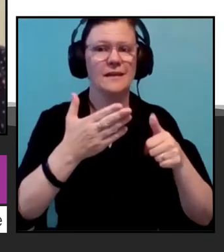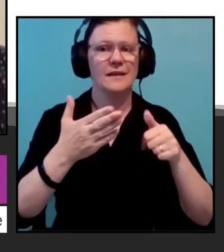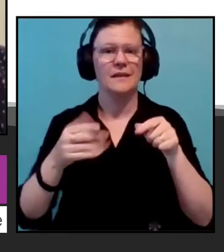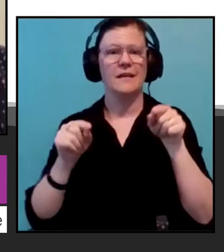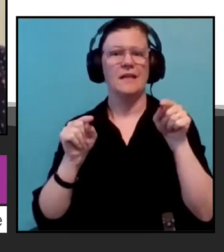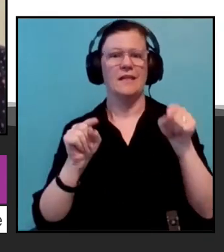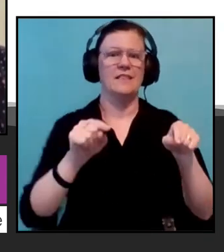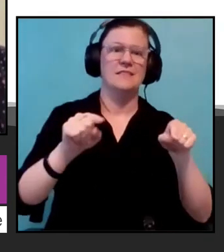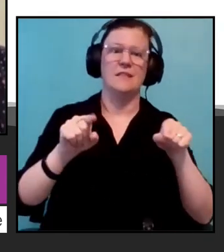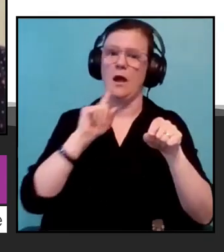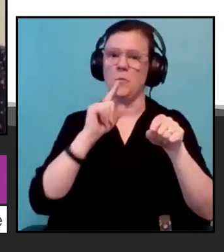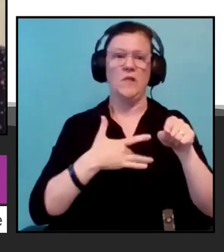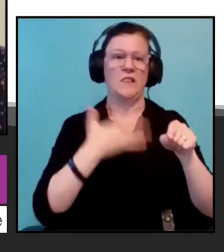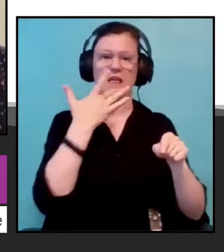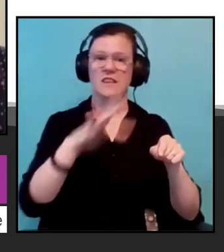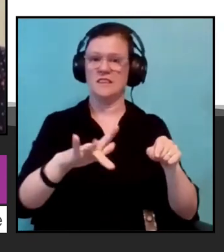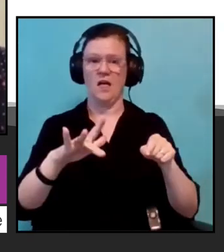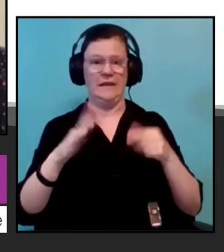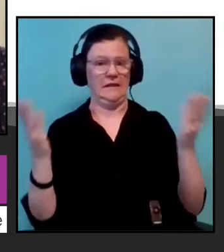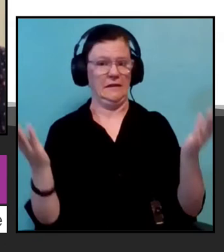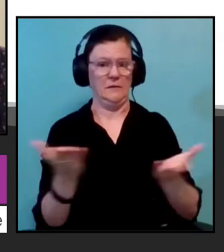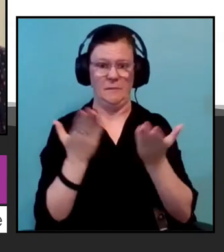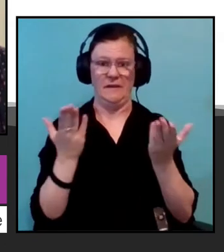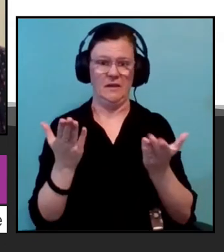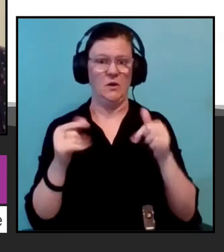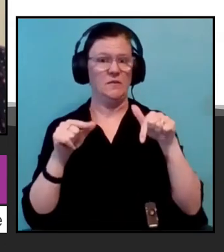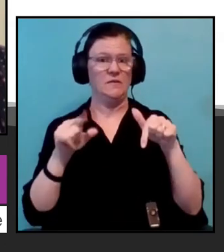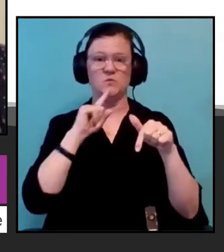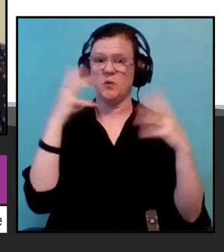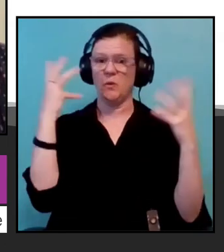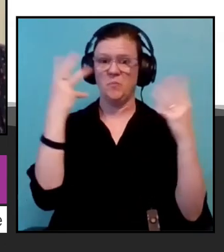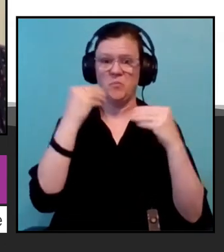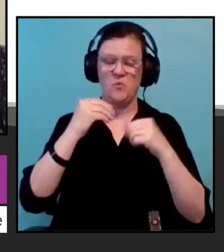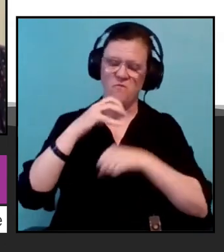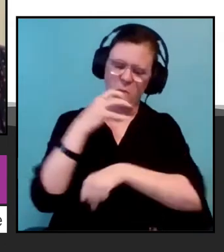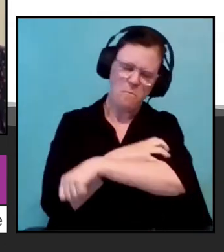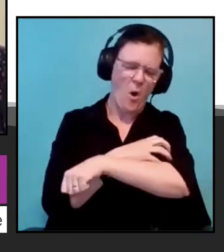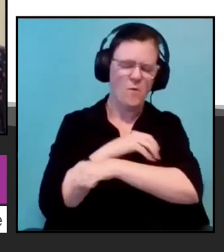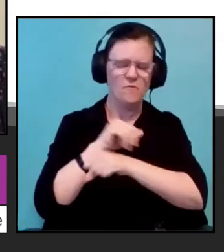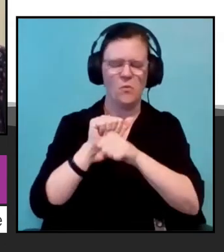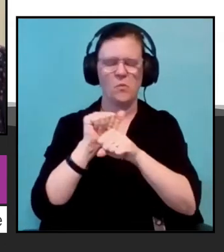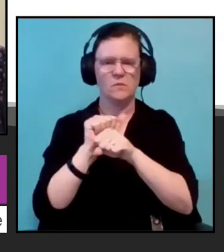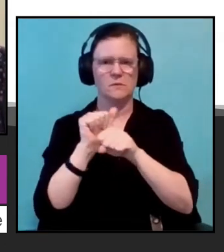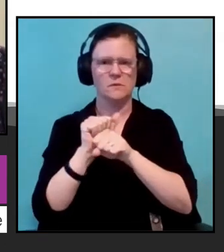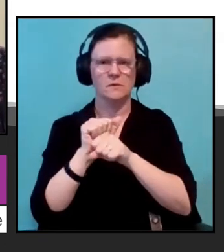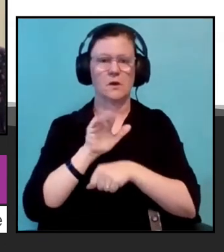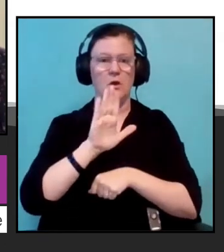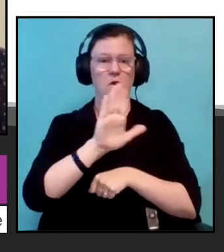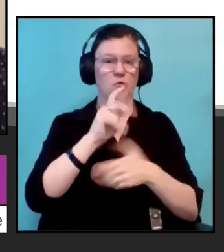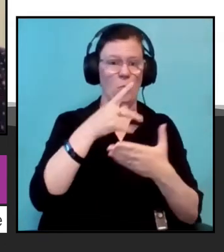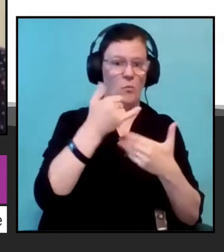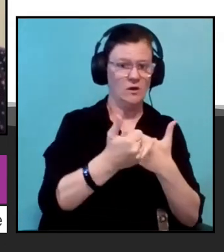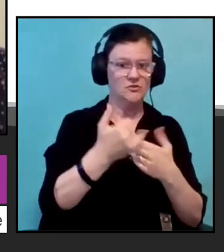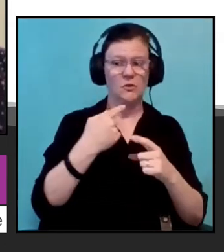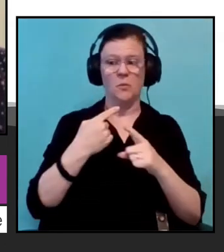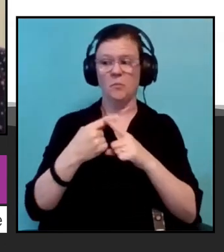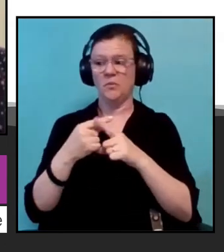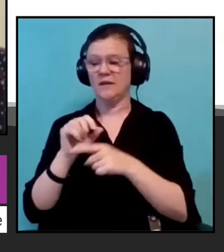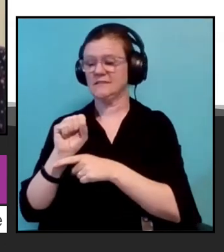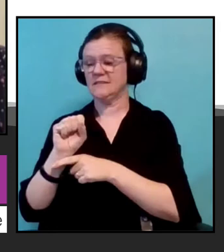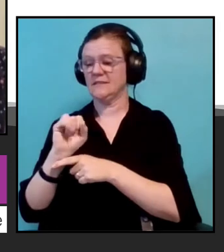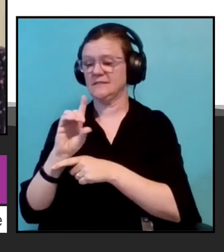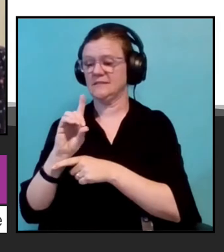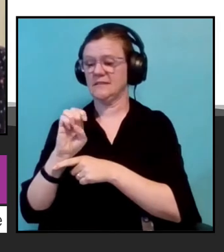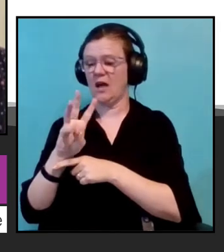I feel very lucky to be in the room with y'all. This is really such powerful work. And I really love the way both your project and Sidewalk Dreams sort